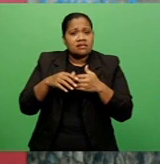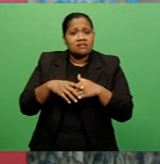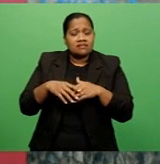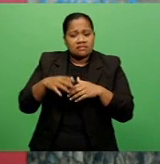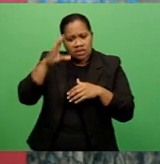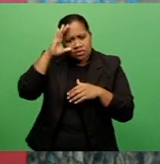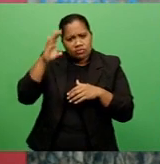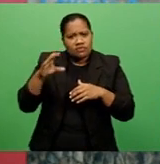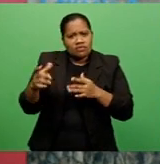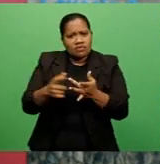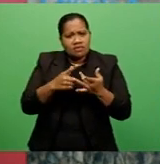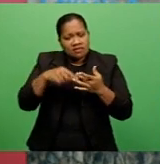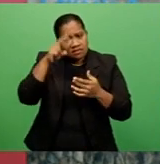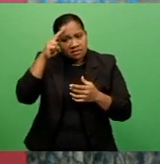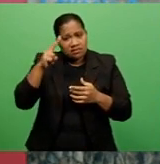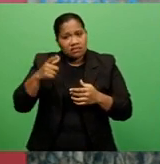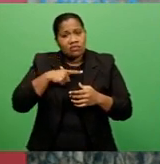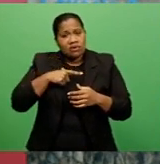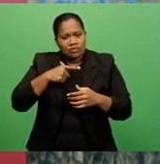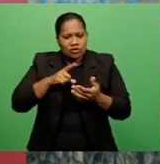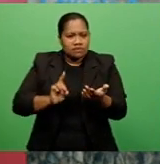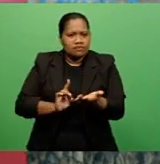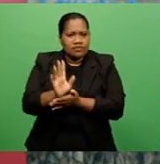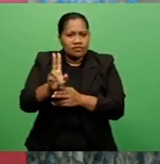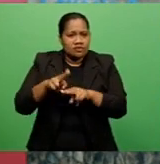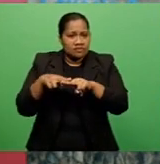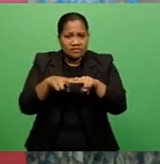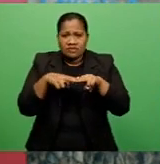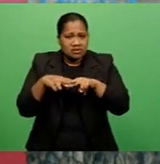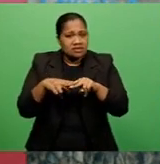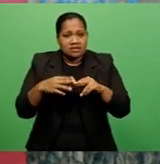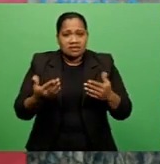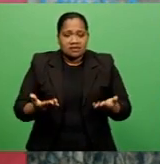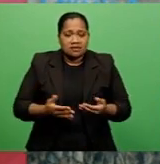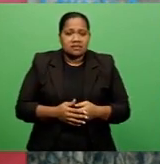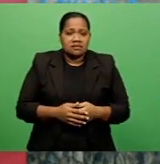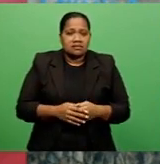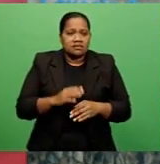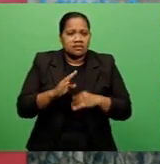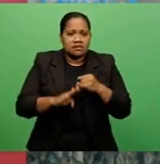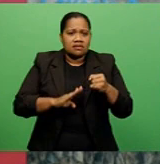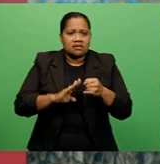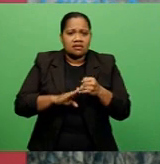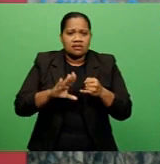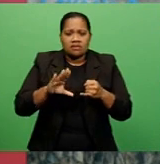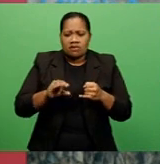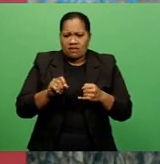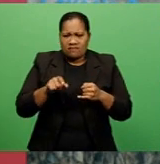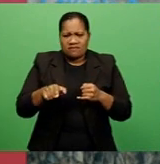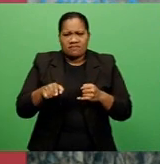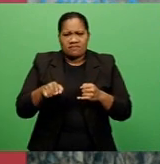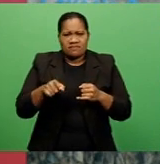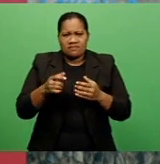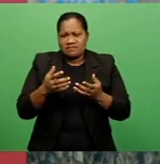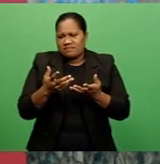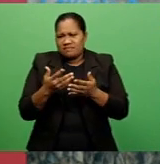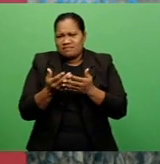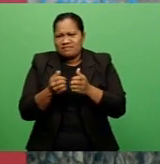he was deported from Fiji will trigger the end of 52 years of common